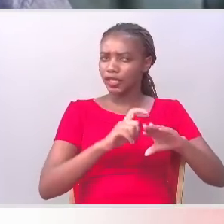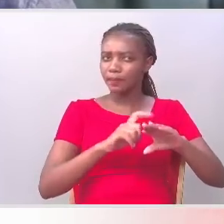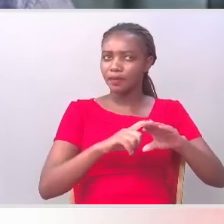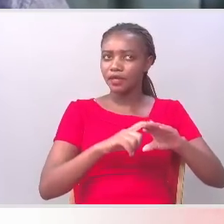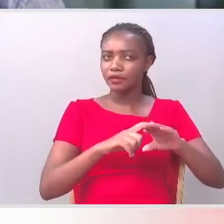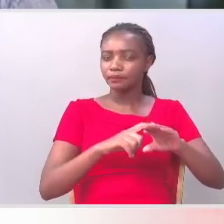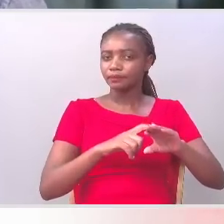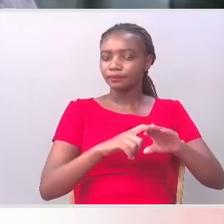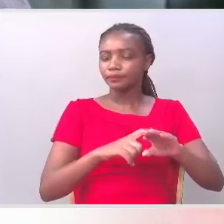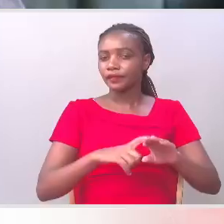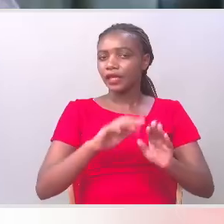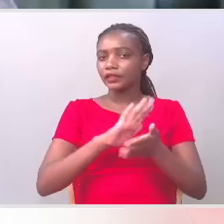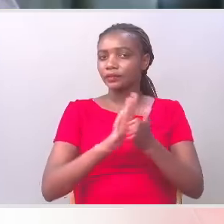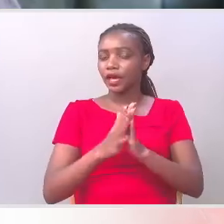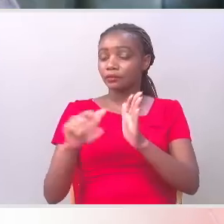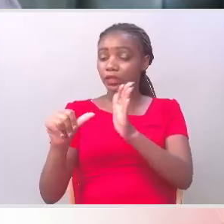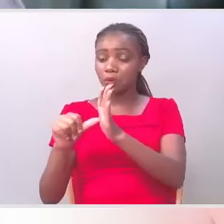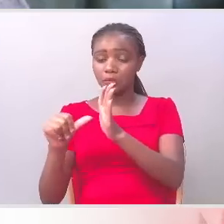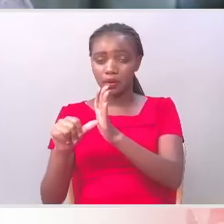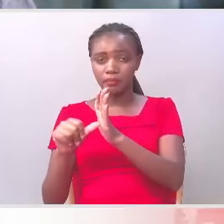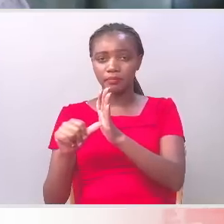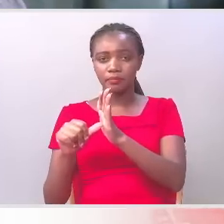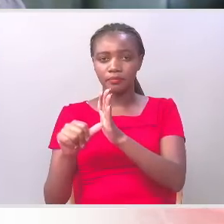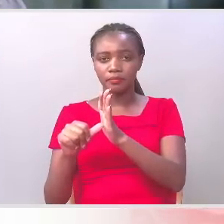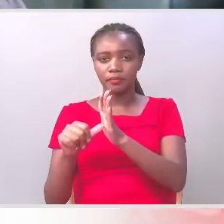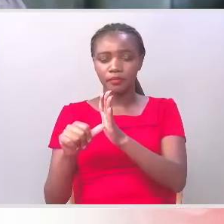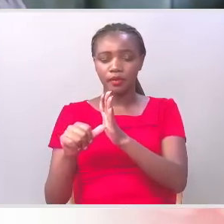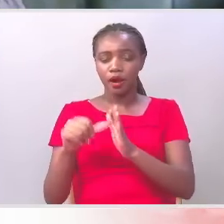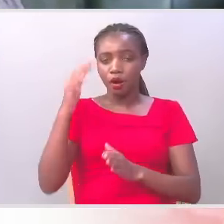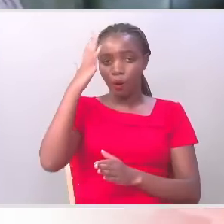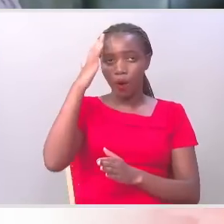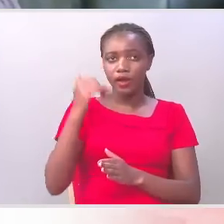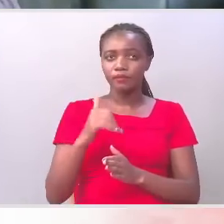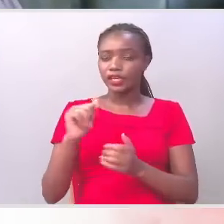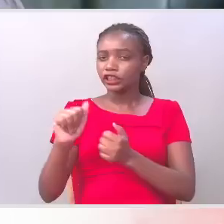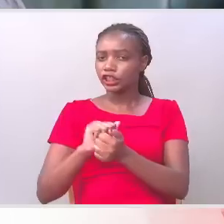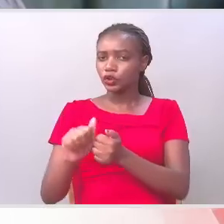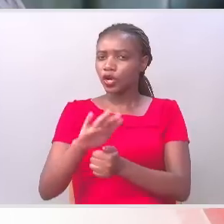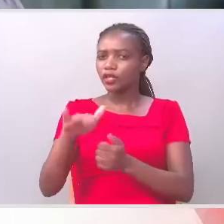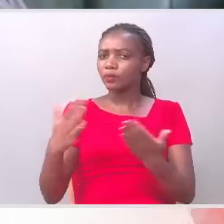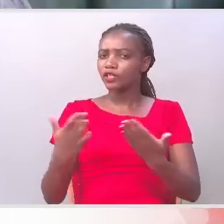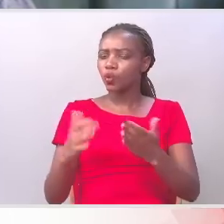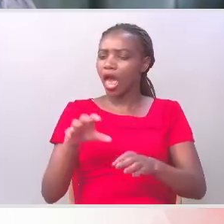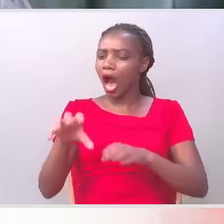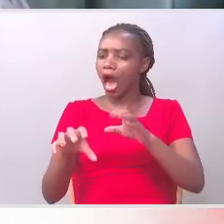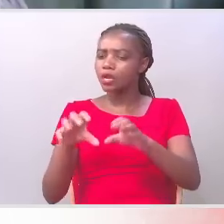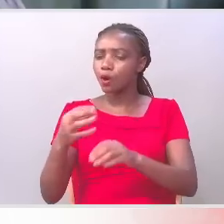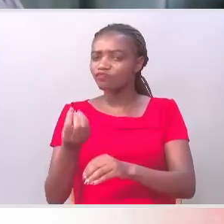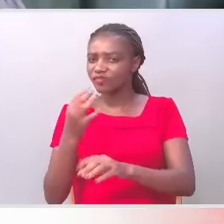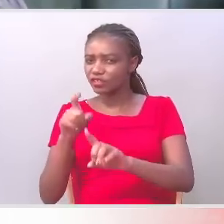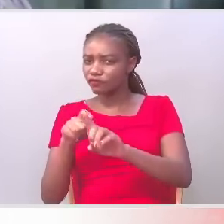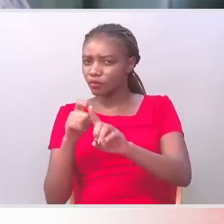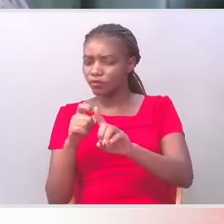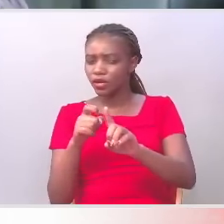an ecological disaster, taking up the grazing space, taking up